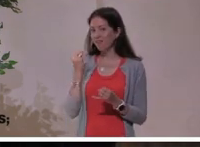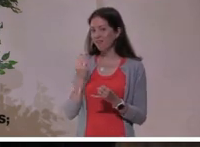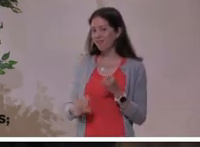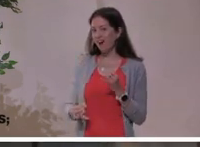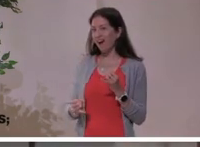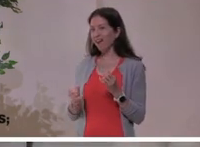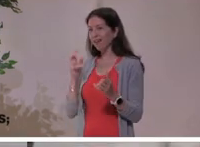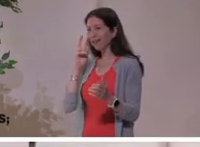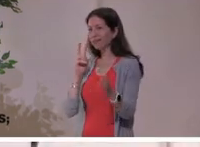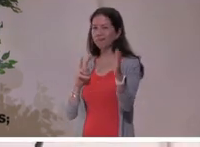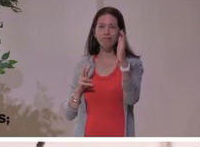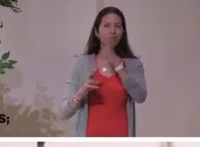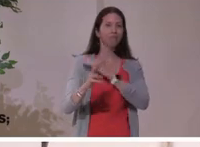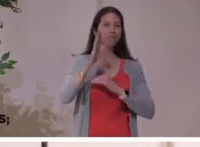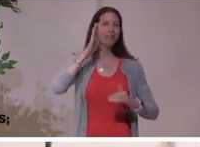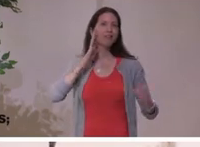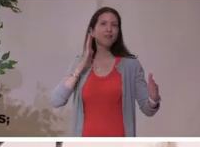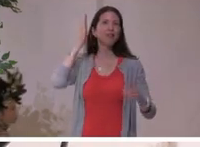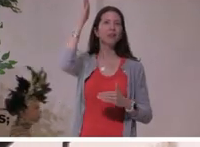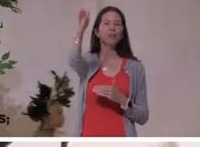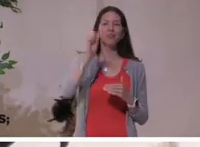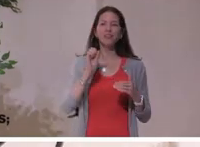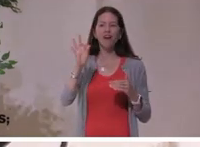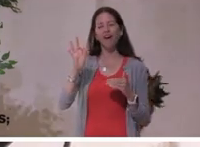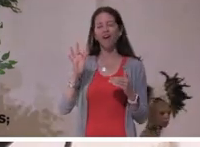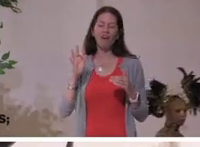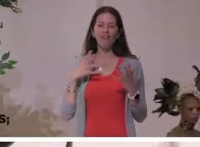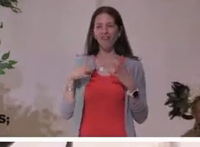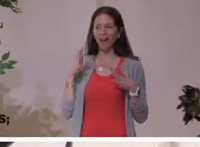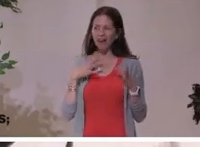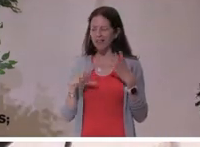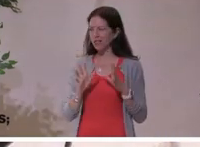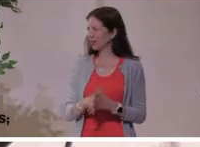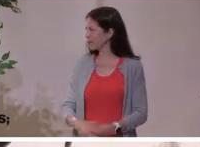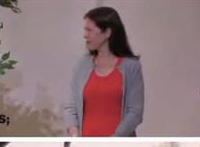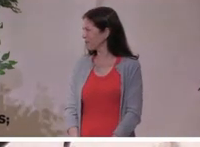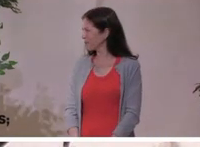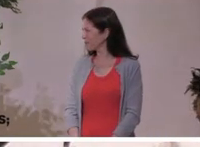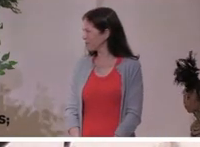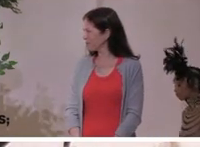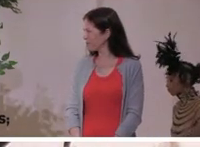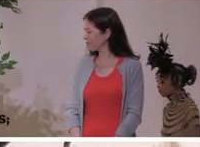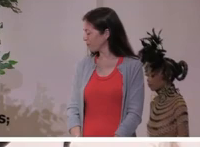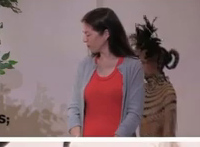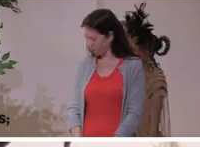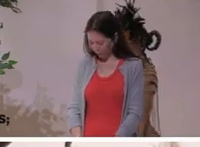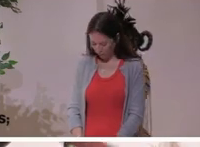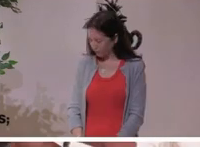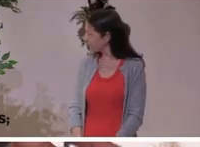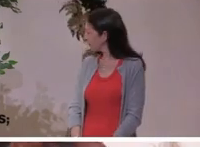the future of fashion, everyone. This is a face by designer, True Face by Grace,